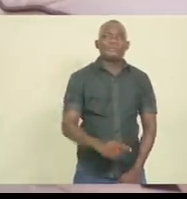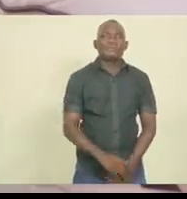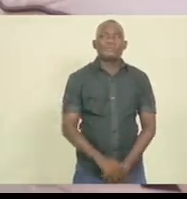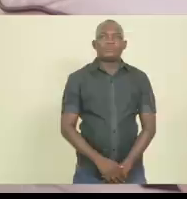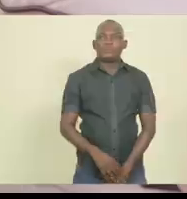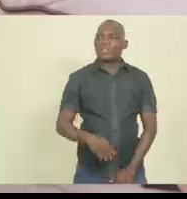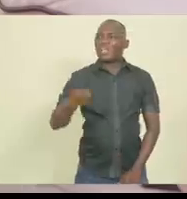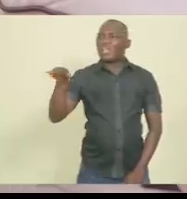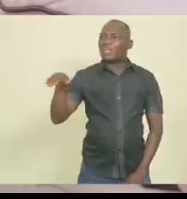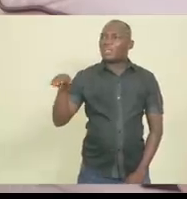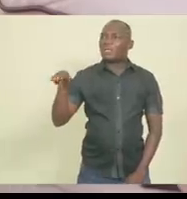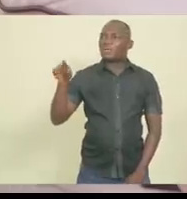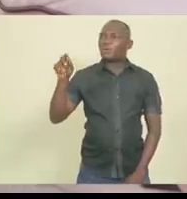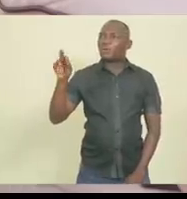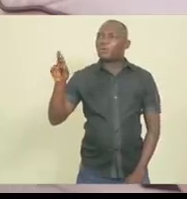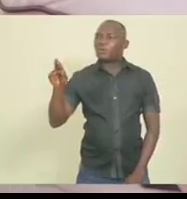Koko?